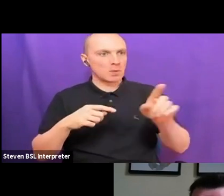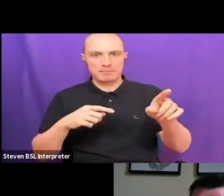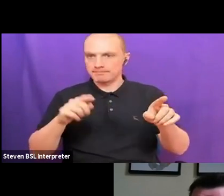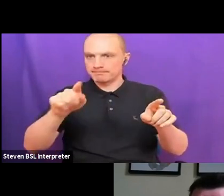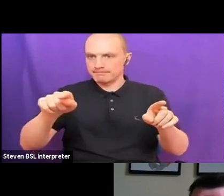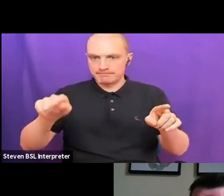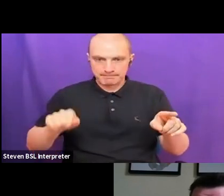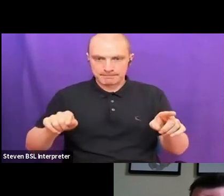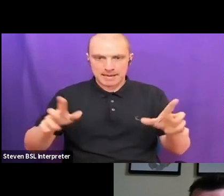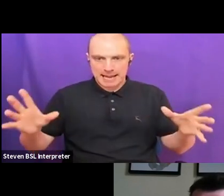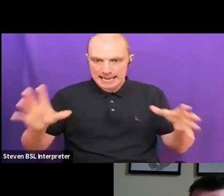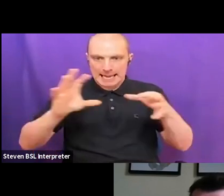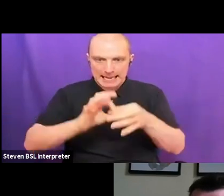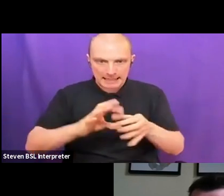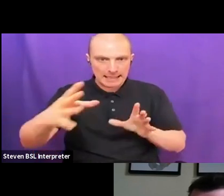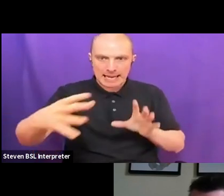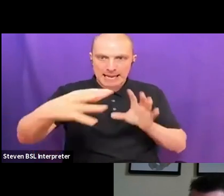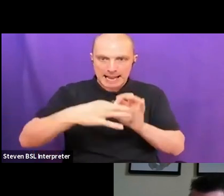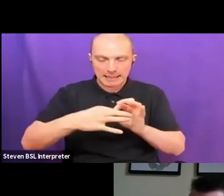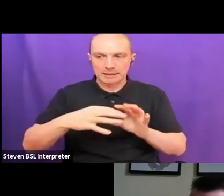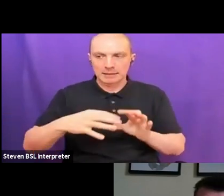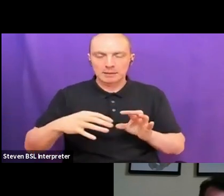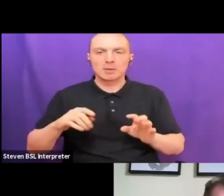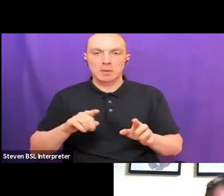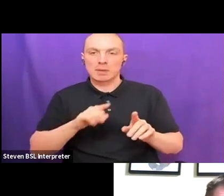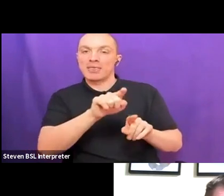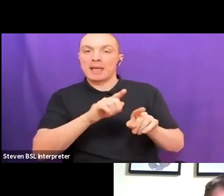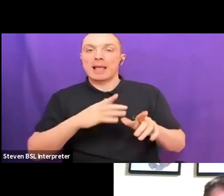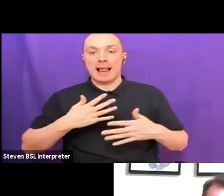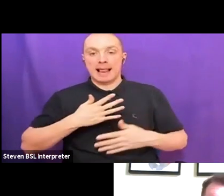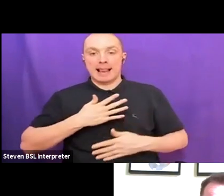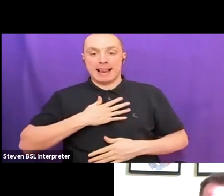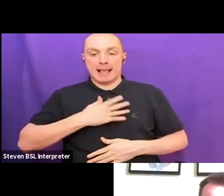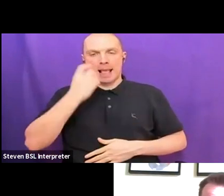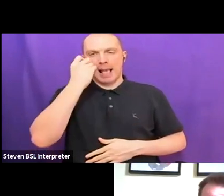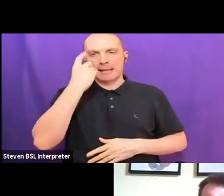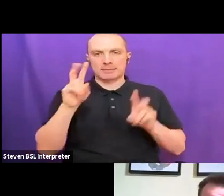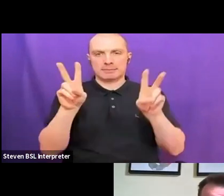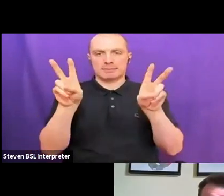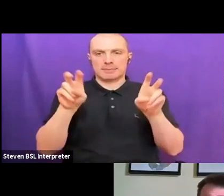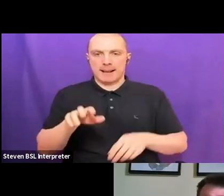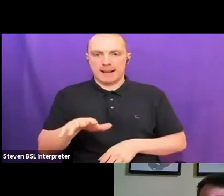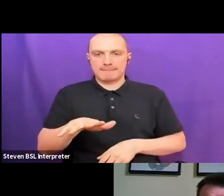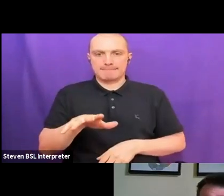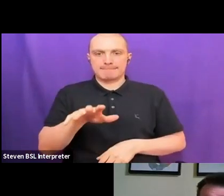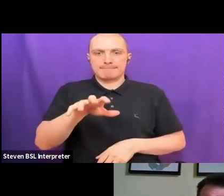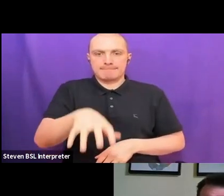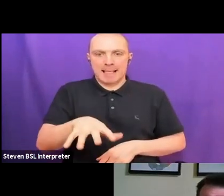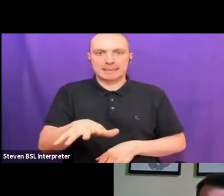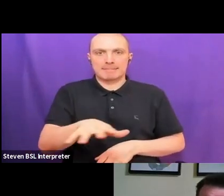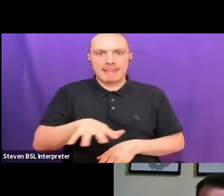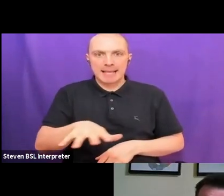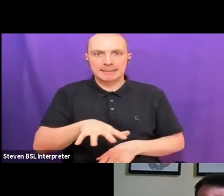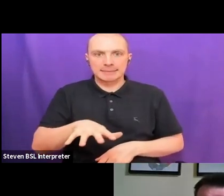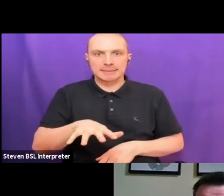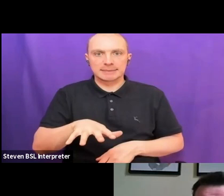very, very interested in the place principle. So what I took away from that was, in Scotland, we've come from the other way and saying, wouldn't it be good if we could